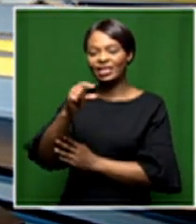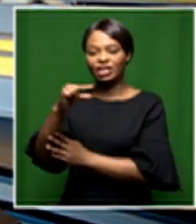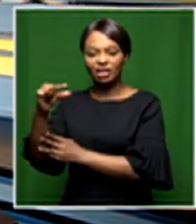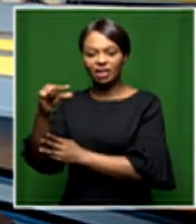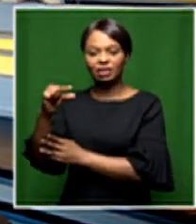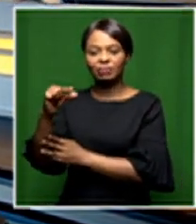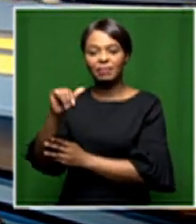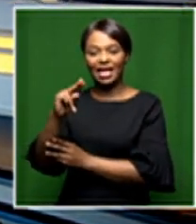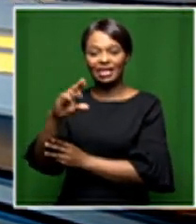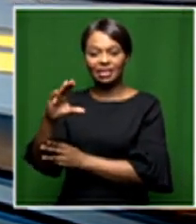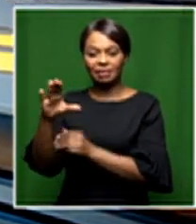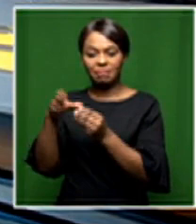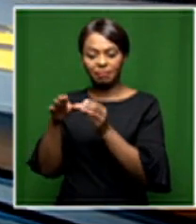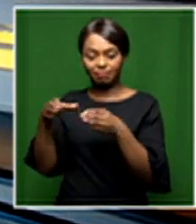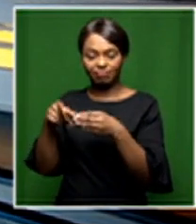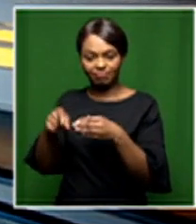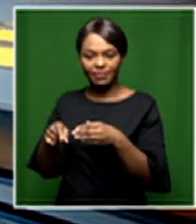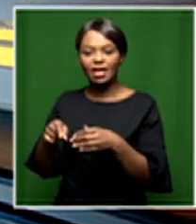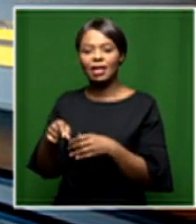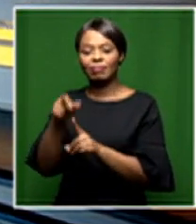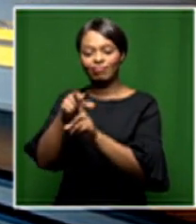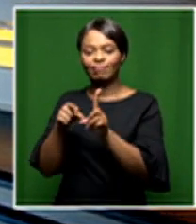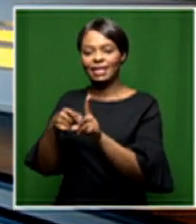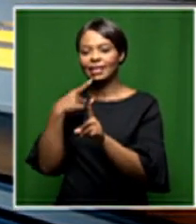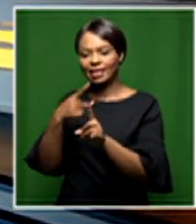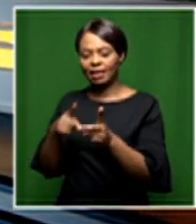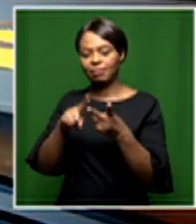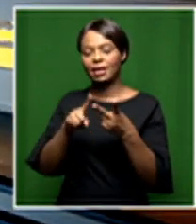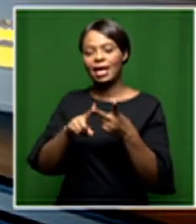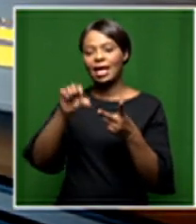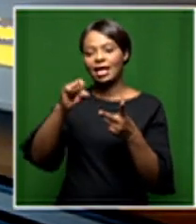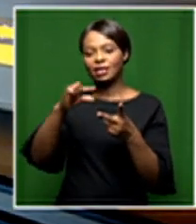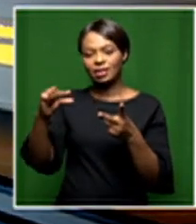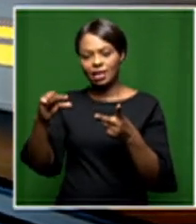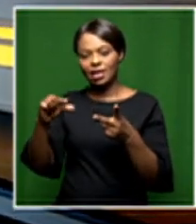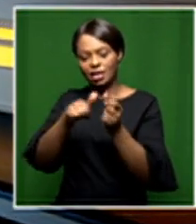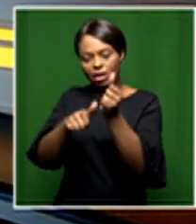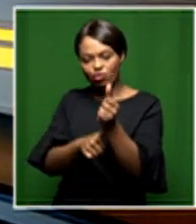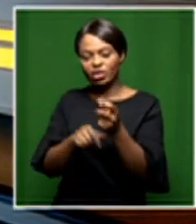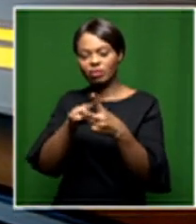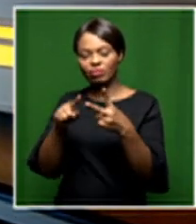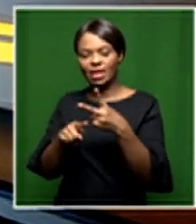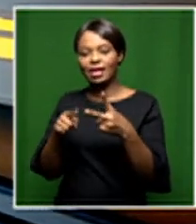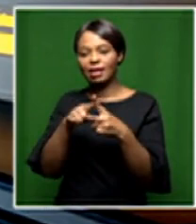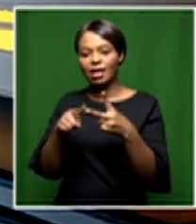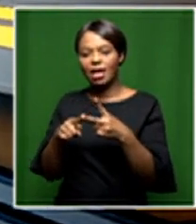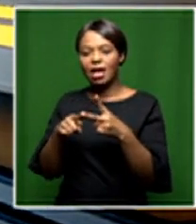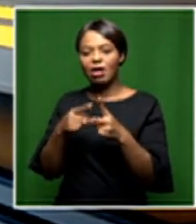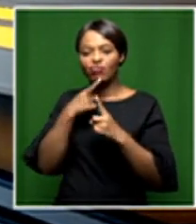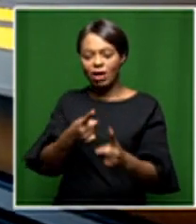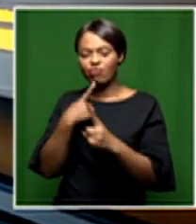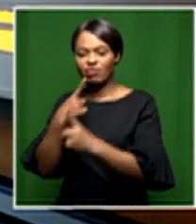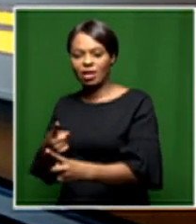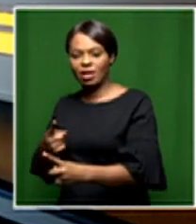of the ANC has said and some of what his deputy SG has said, which of course she has now gone on